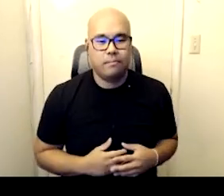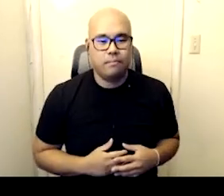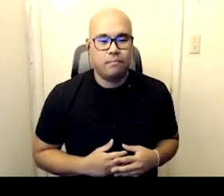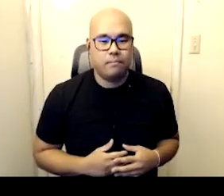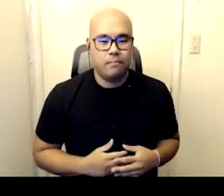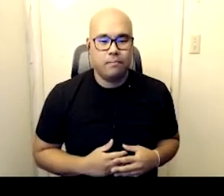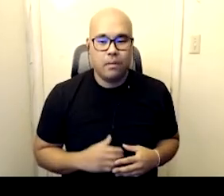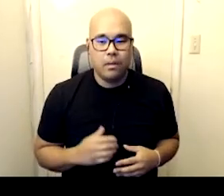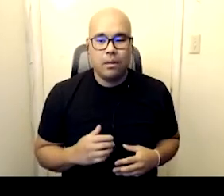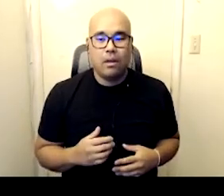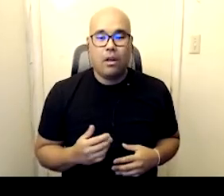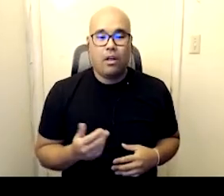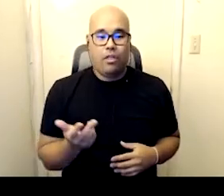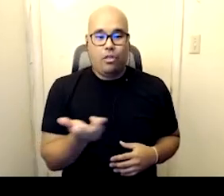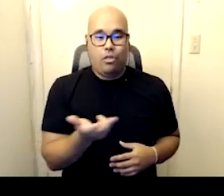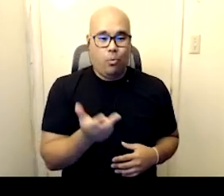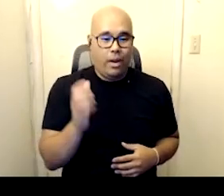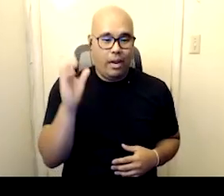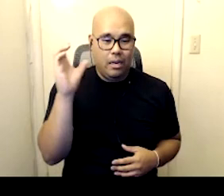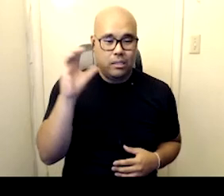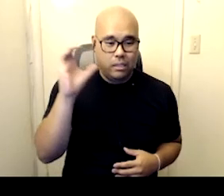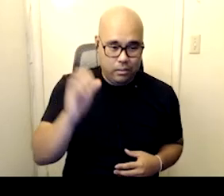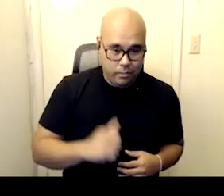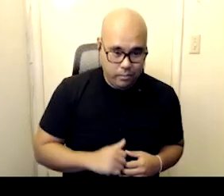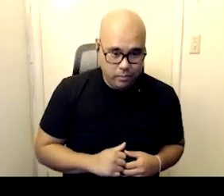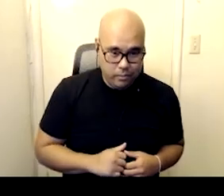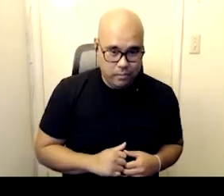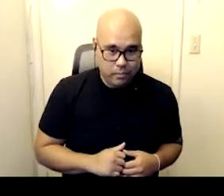The three cousins